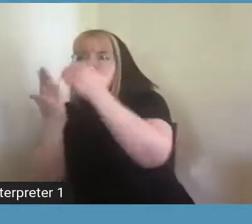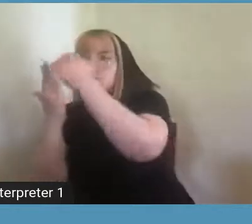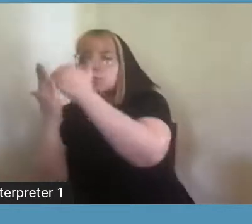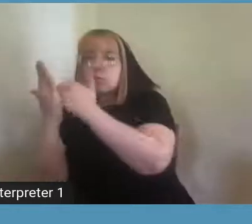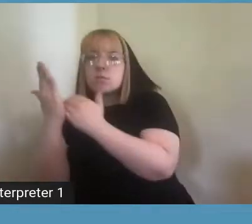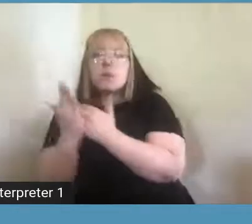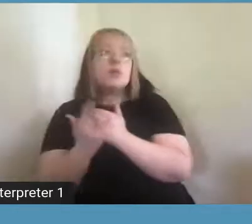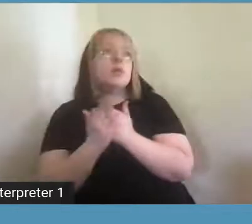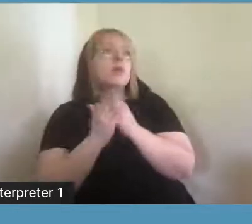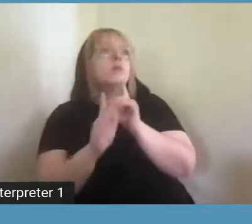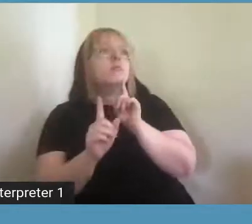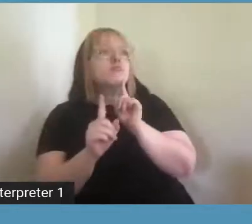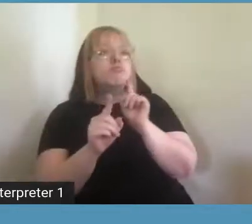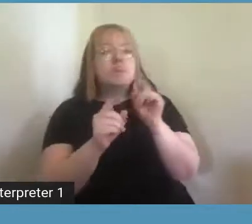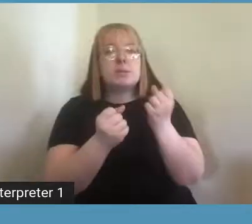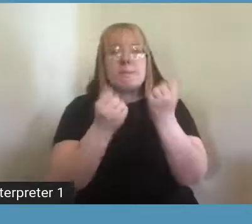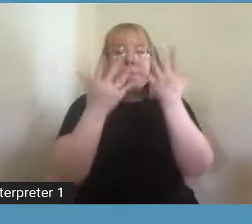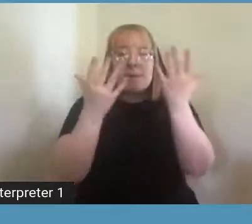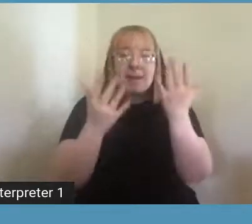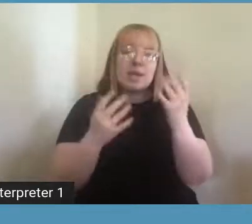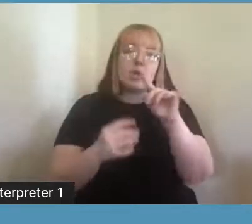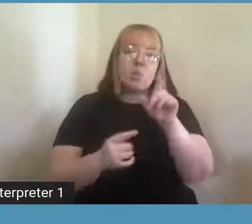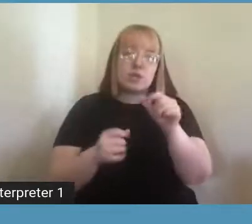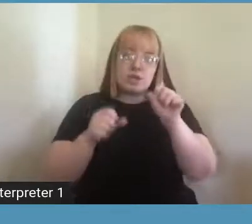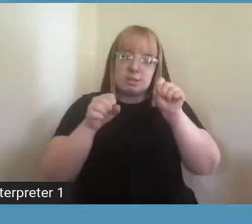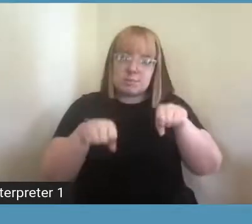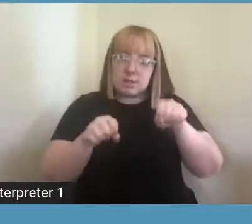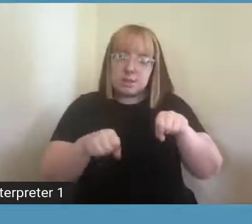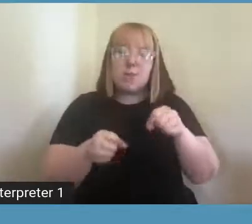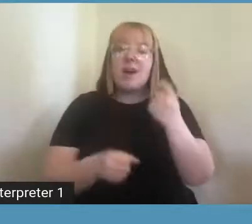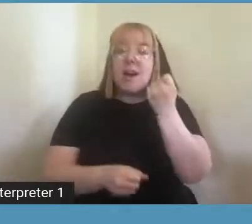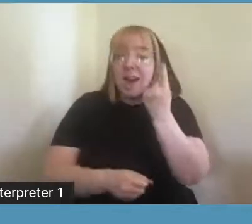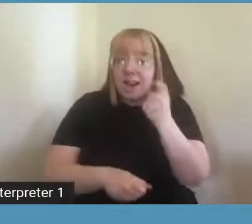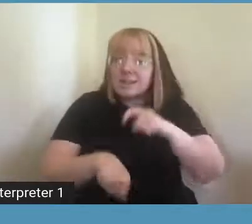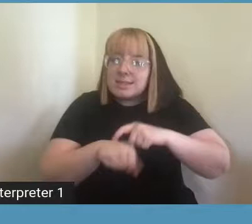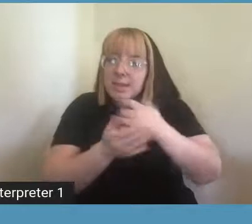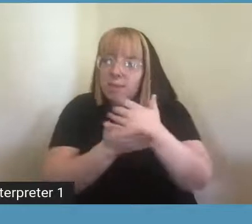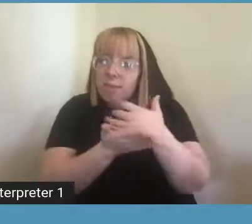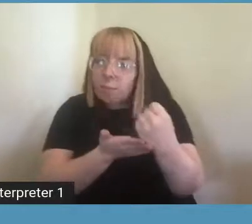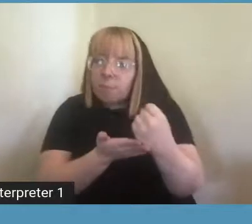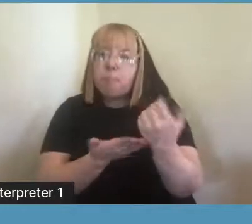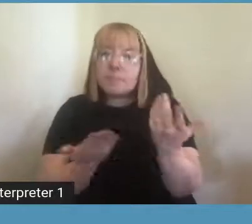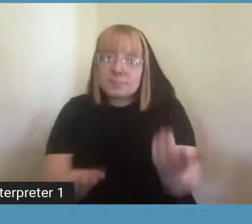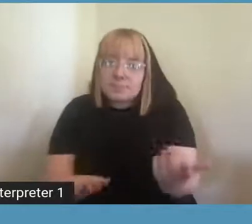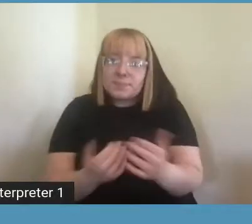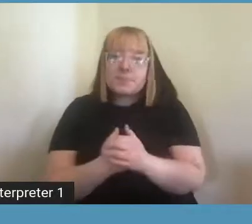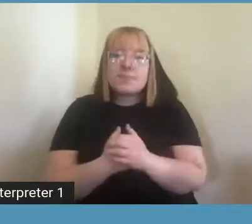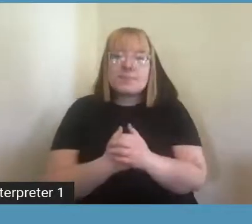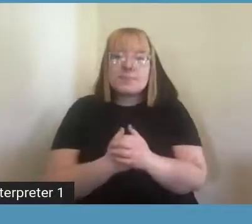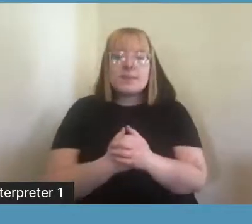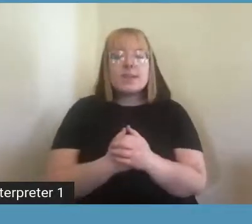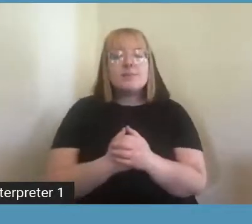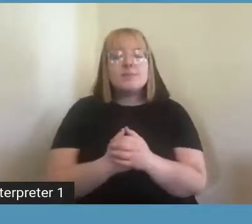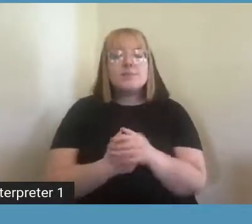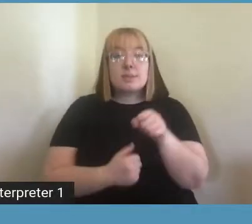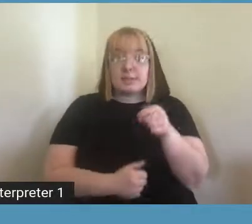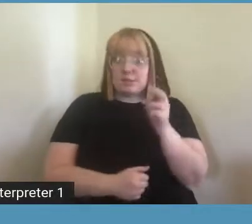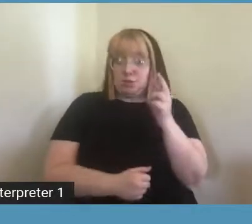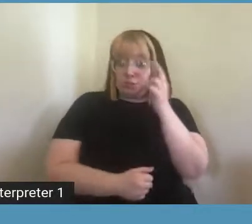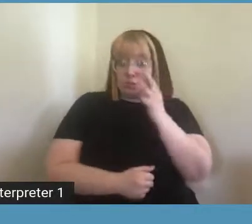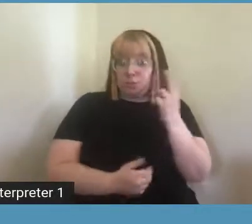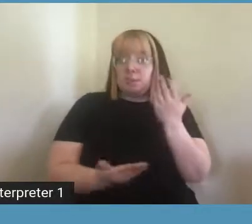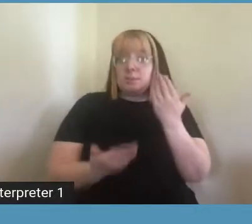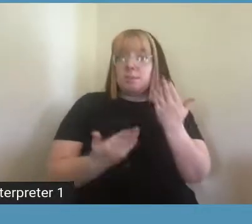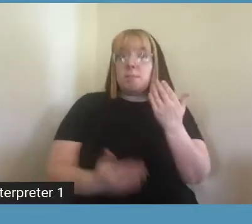many questions as time allows. However, we may not be able to get to all the questions and others may arise. For this reason, we have set up